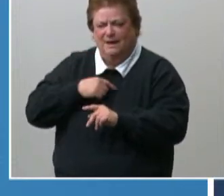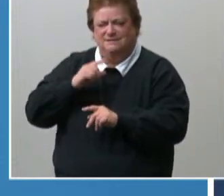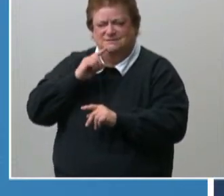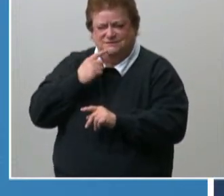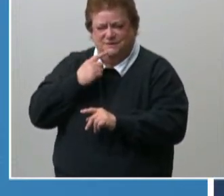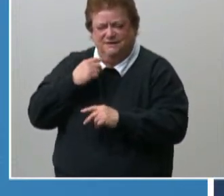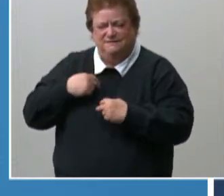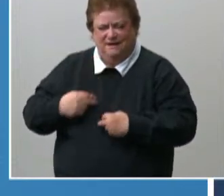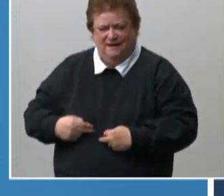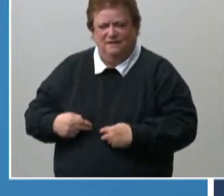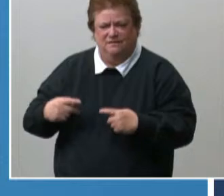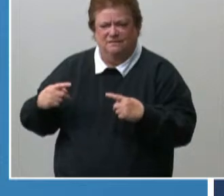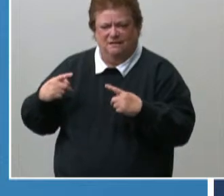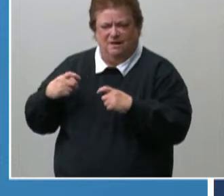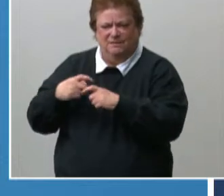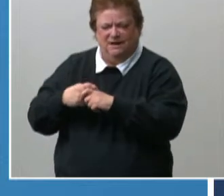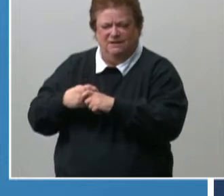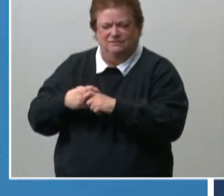complications?